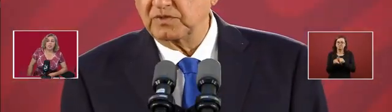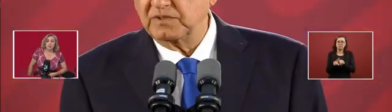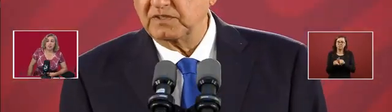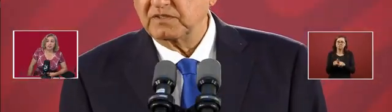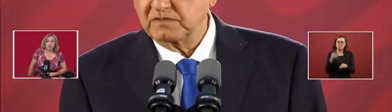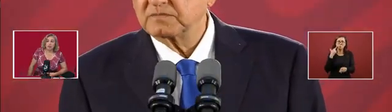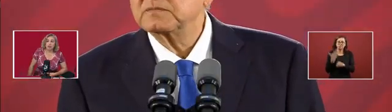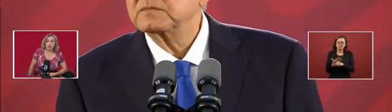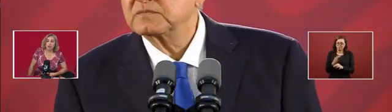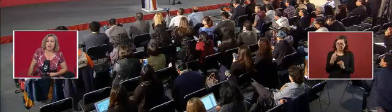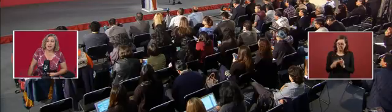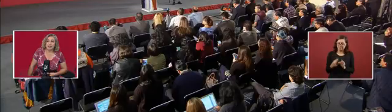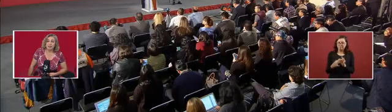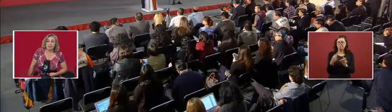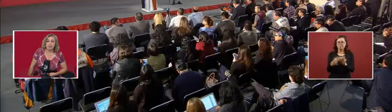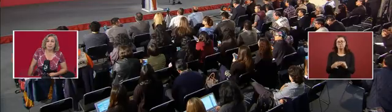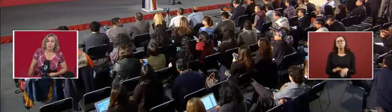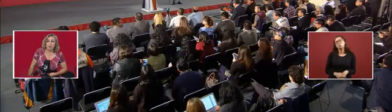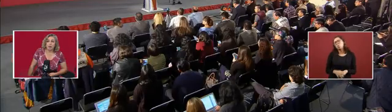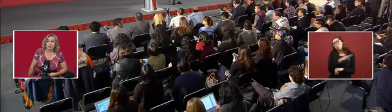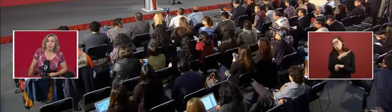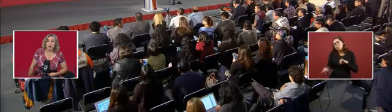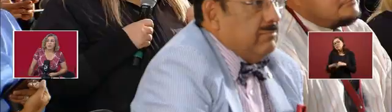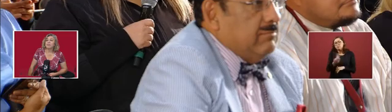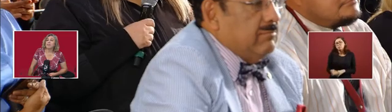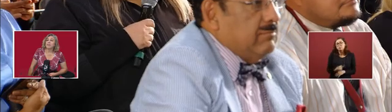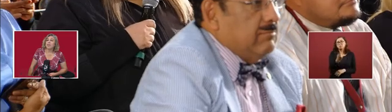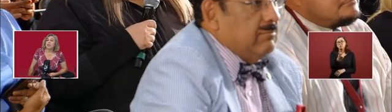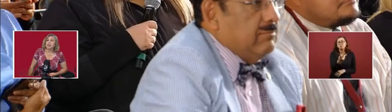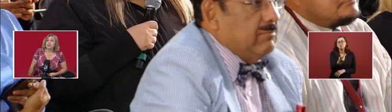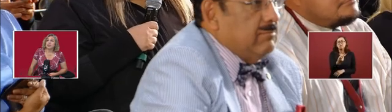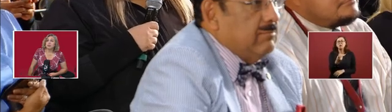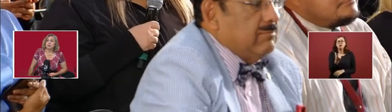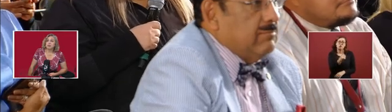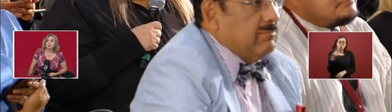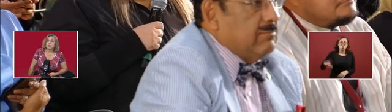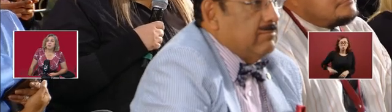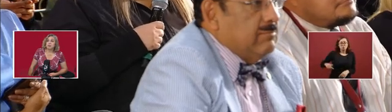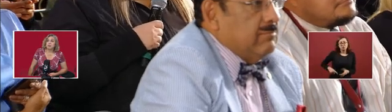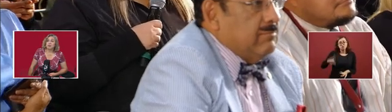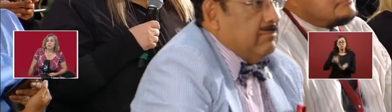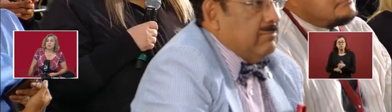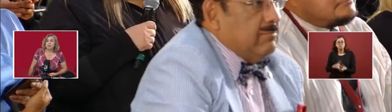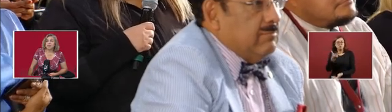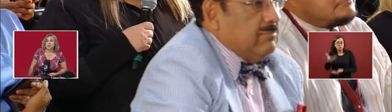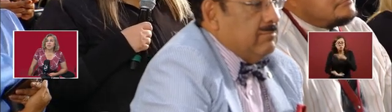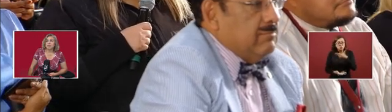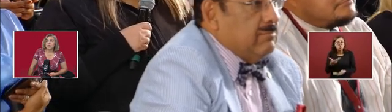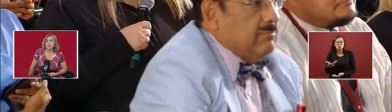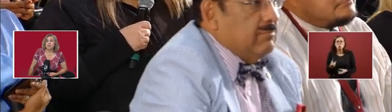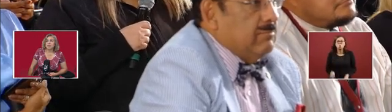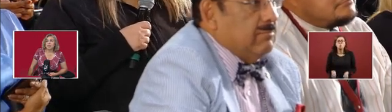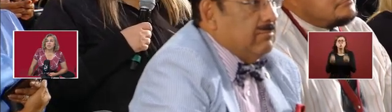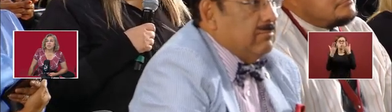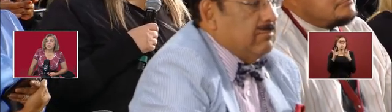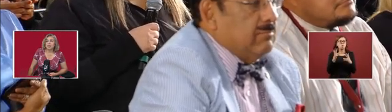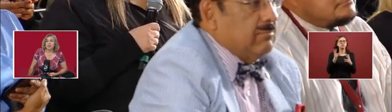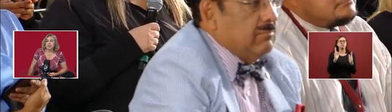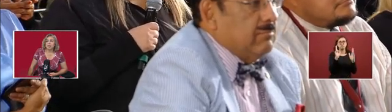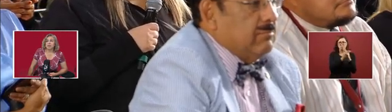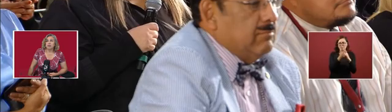so that you won't spend in a way that is inappropriate